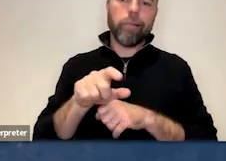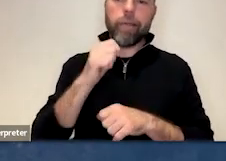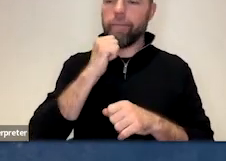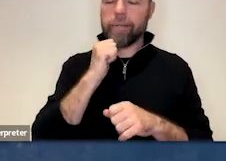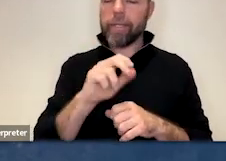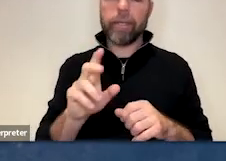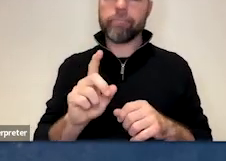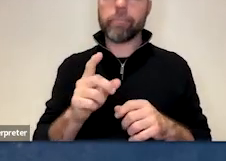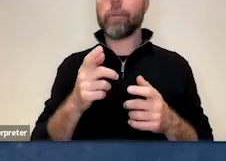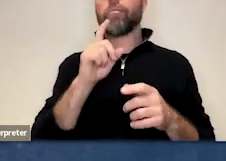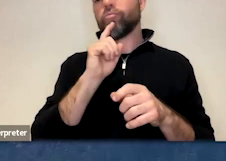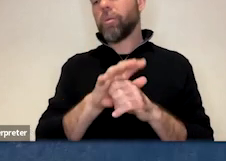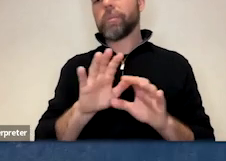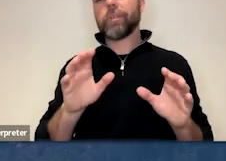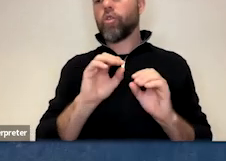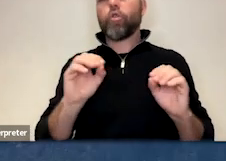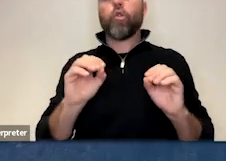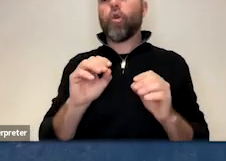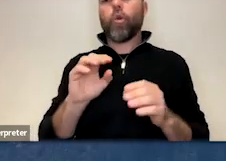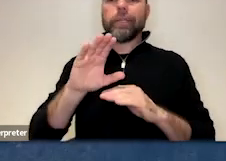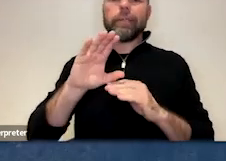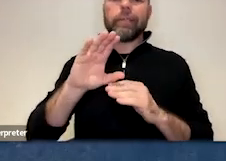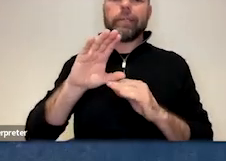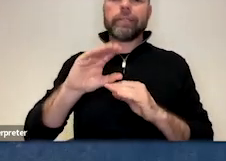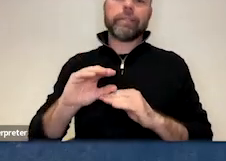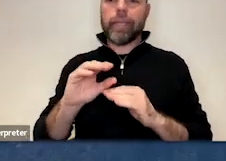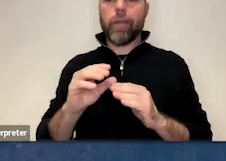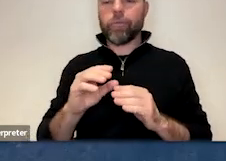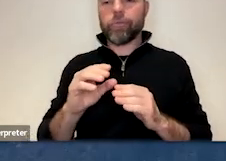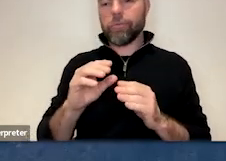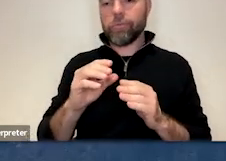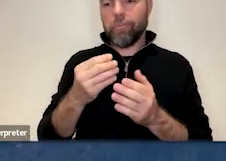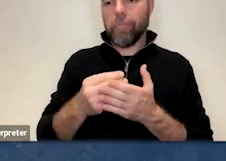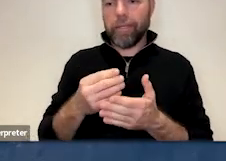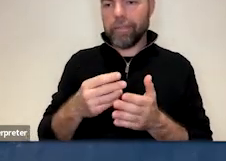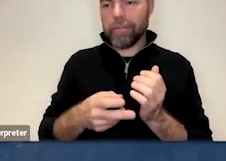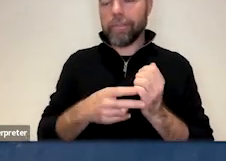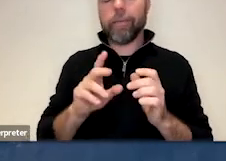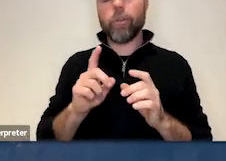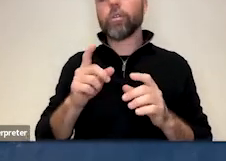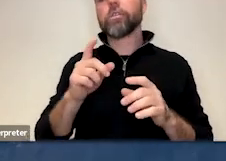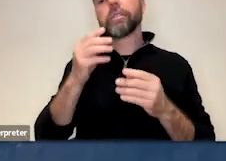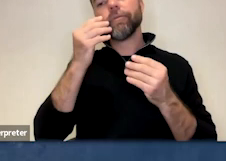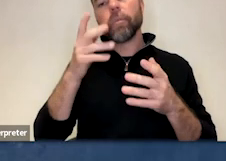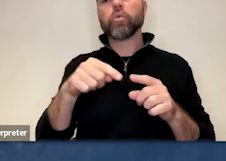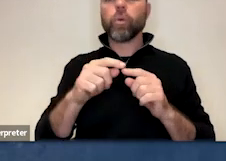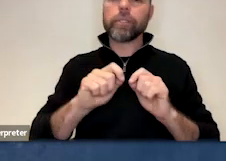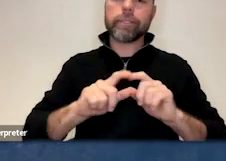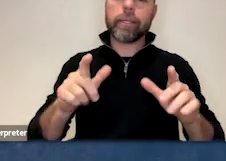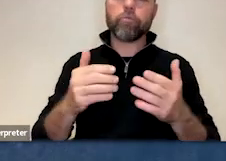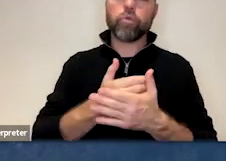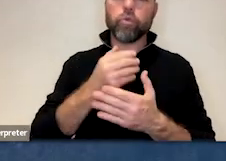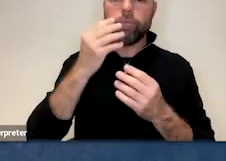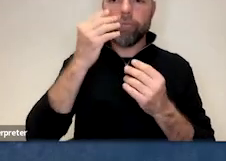promise. And we don't have coupons to offer. But what we do have is information on when we're going to be deploying new data to the